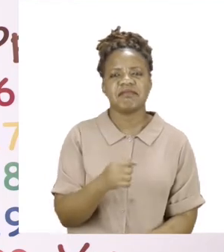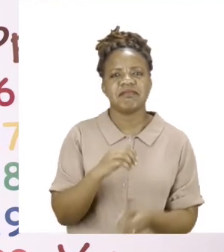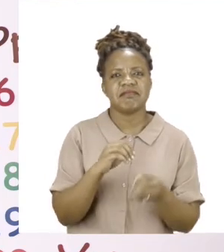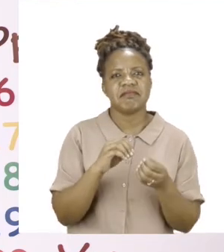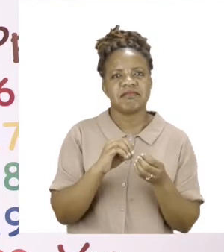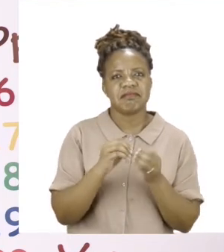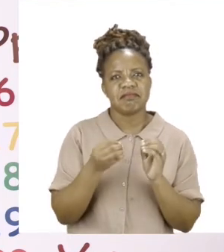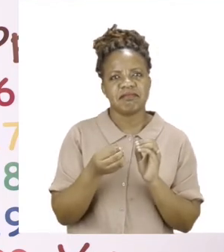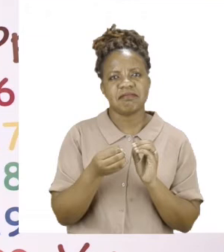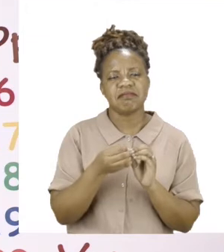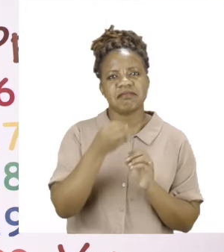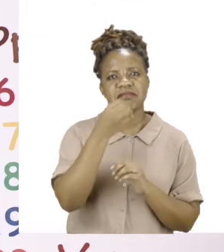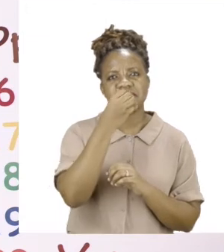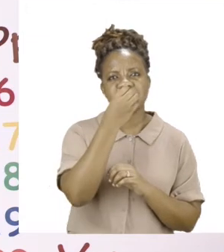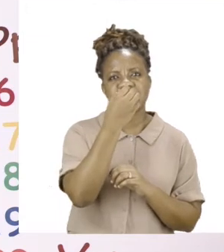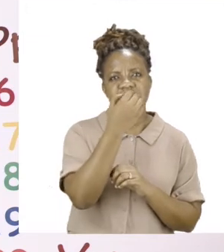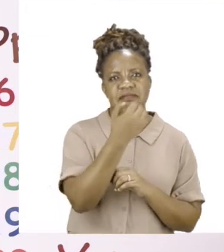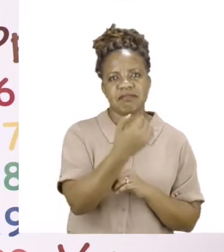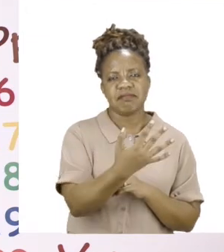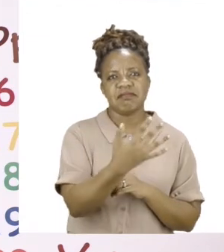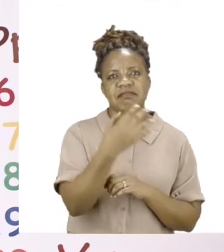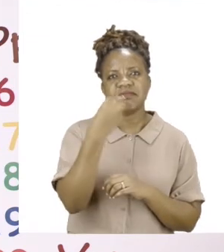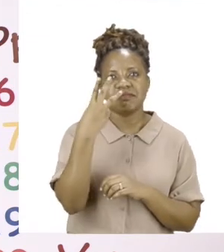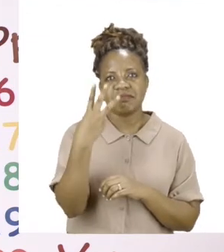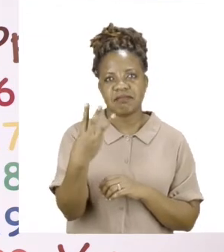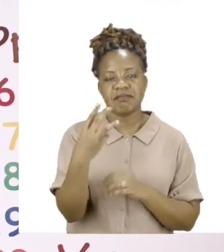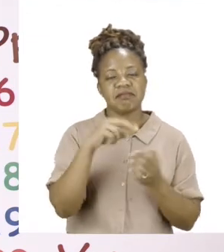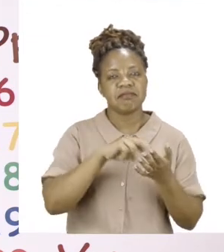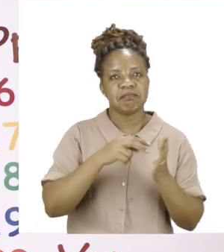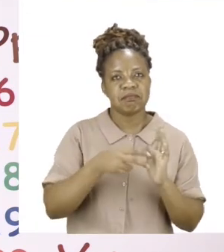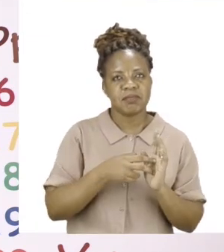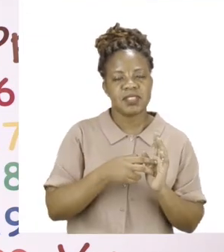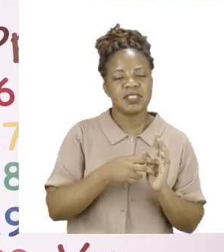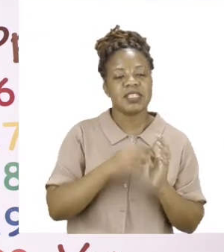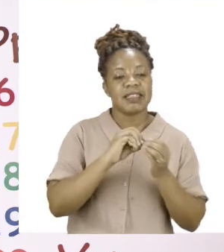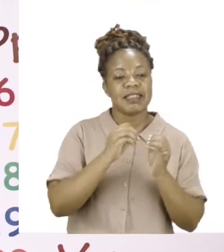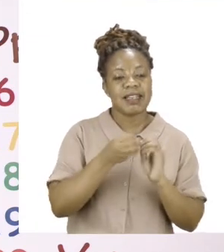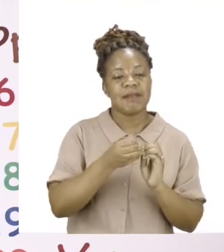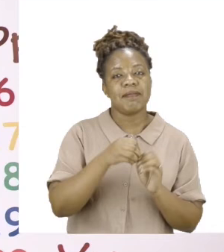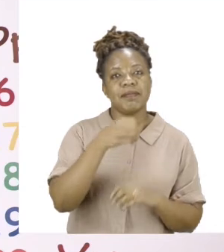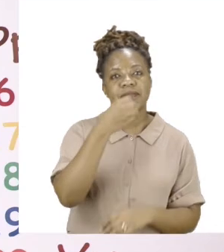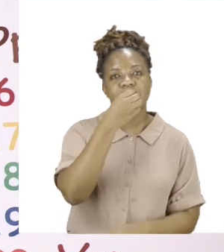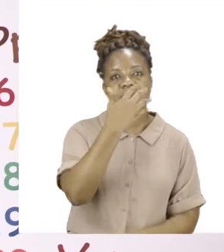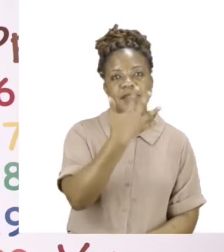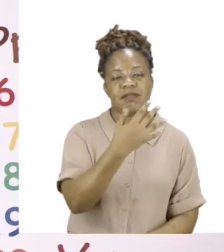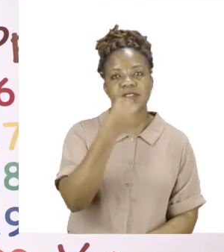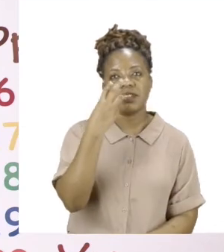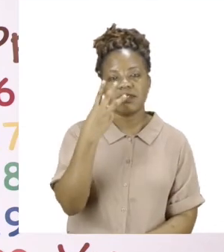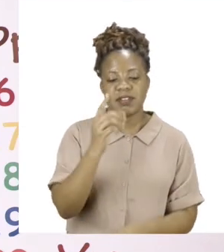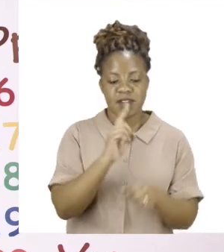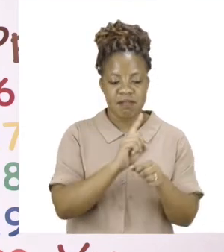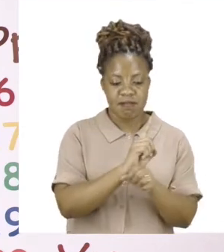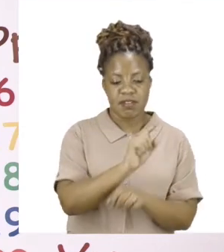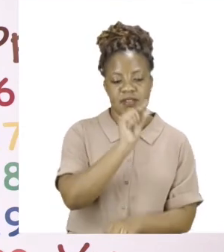53. That means that is what is going to start our ordering. So we are going to start with